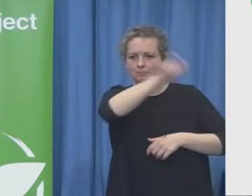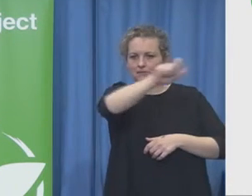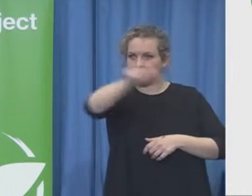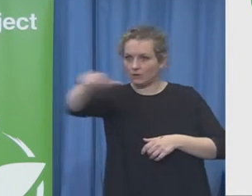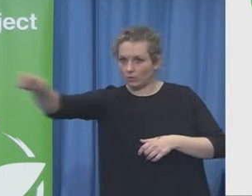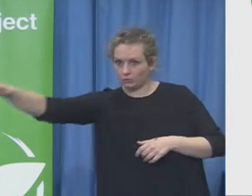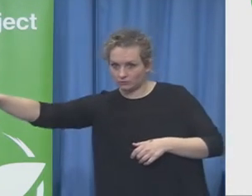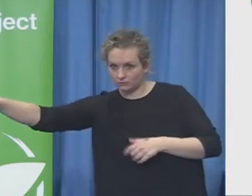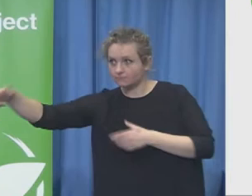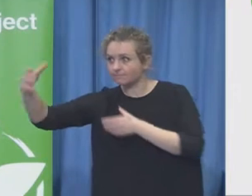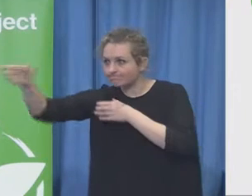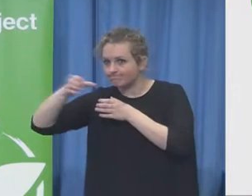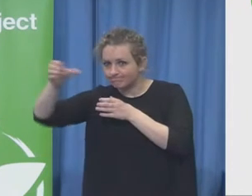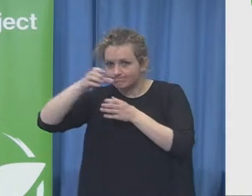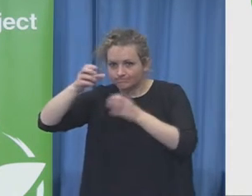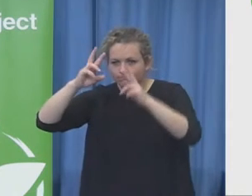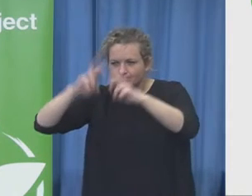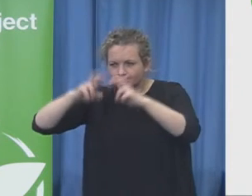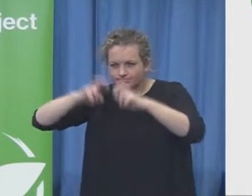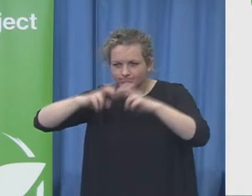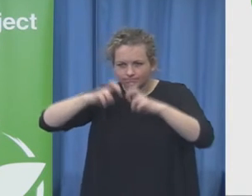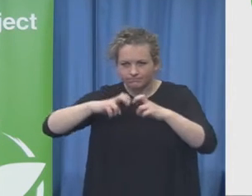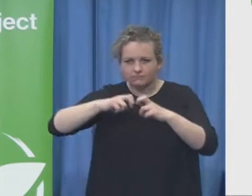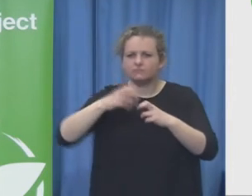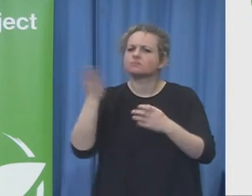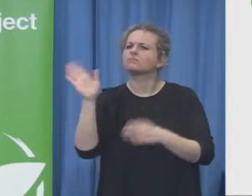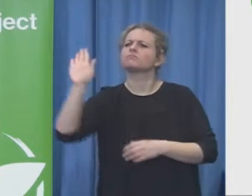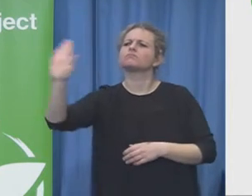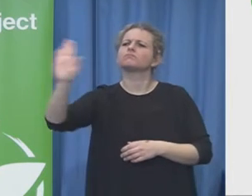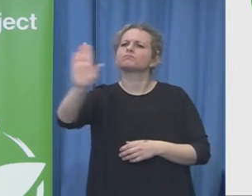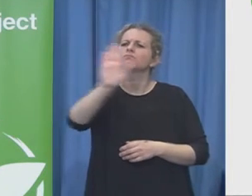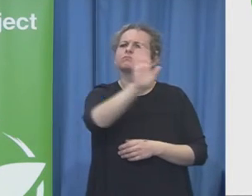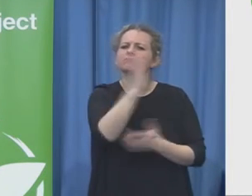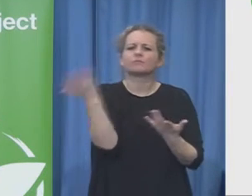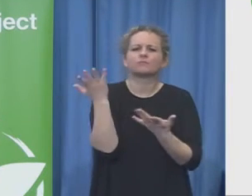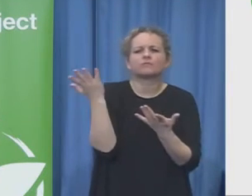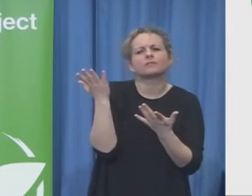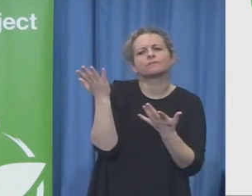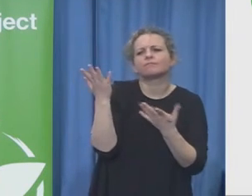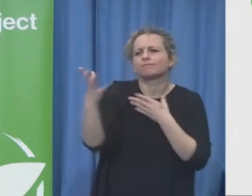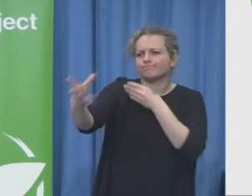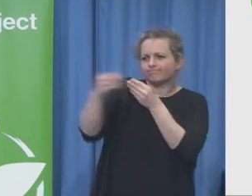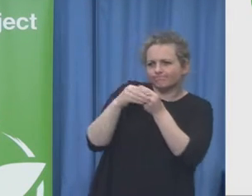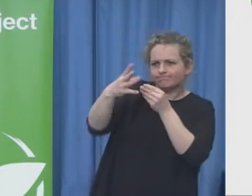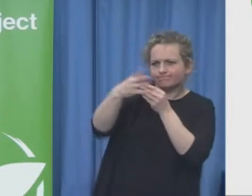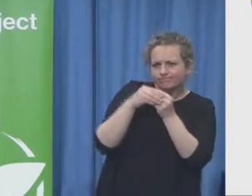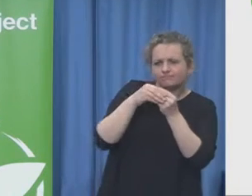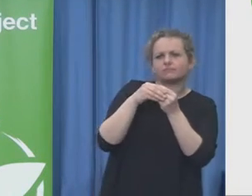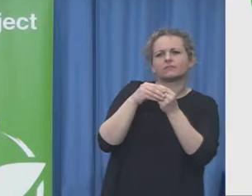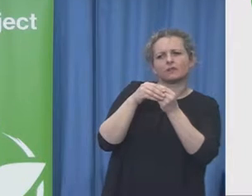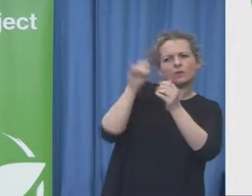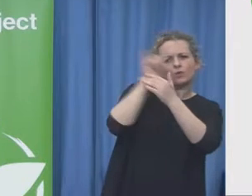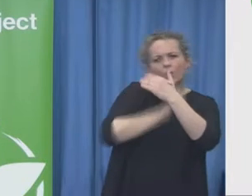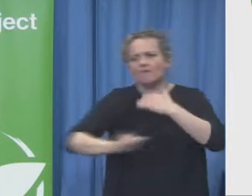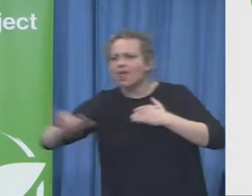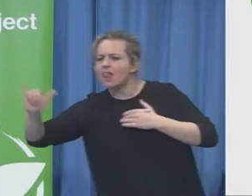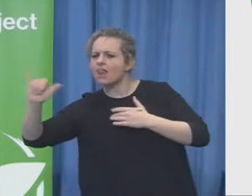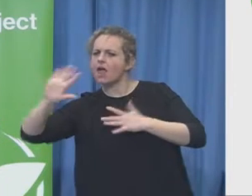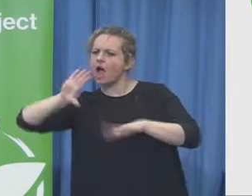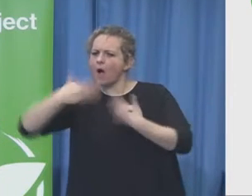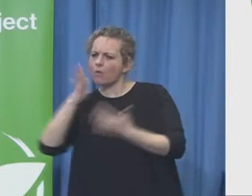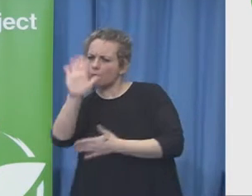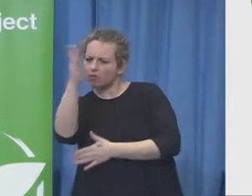journey. Secondly, in this cohort of 60 social entrepreneurs, actually divided in three cohorts that go